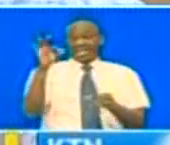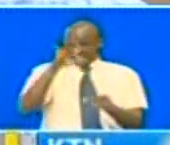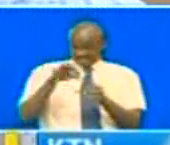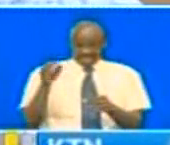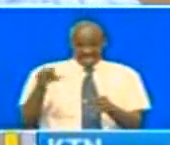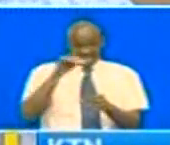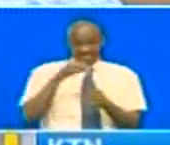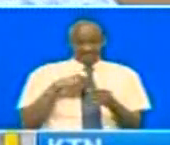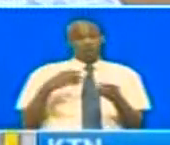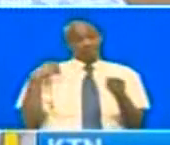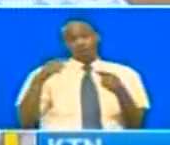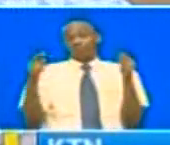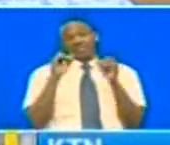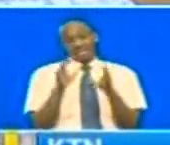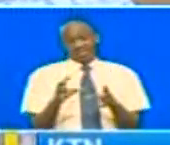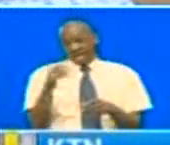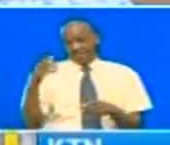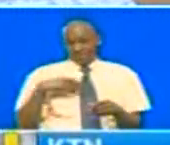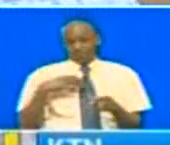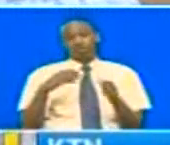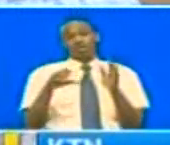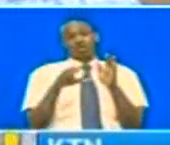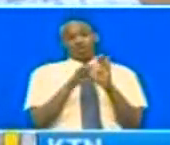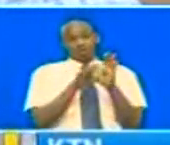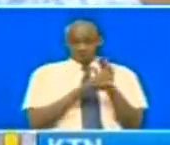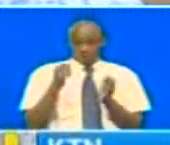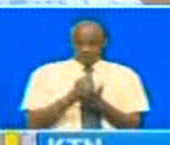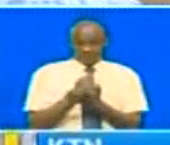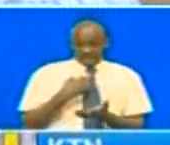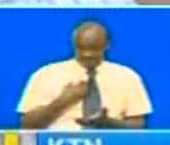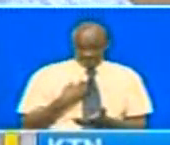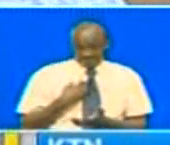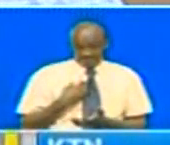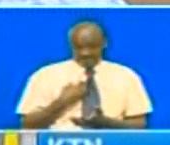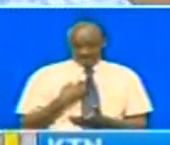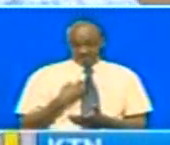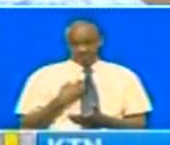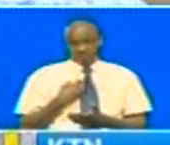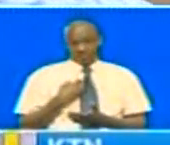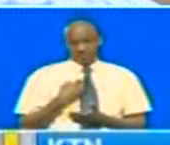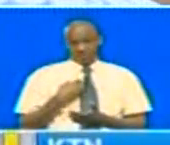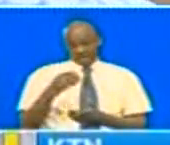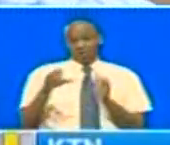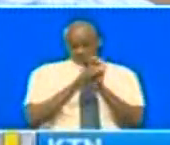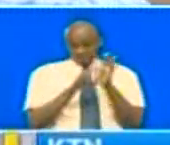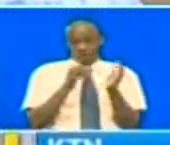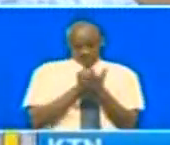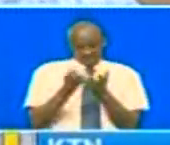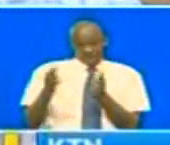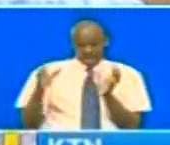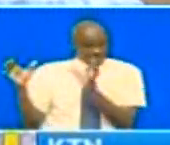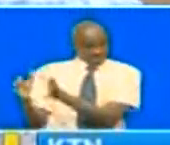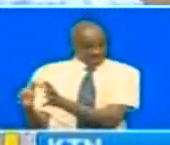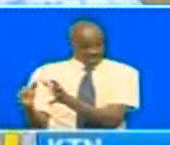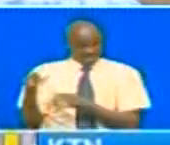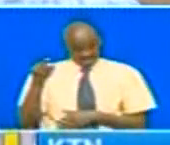some constitutional officers, like the parliamentary group secretary is a constitutional office in the party.